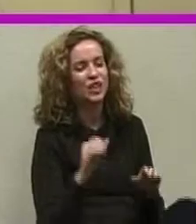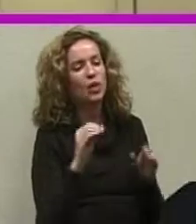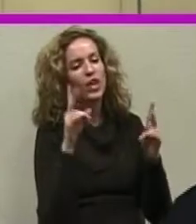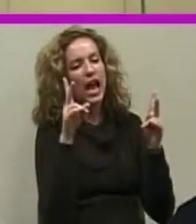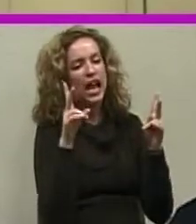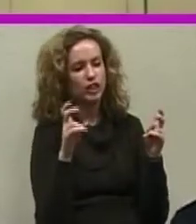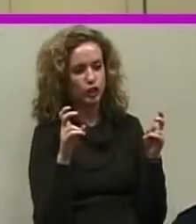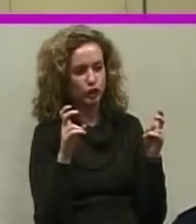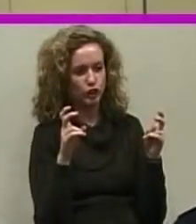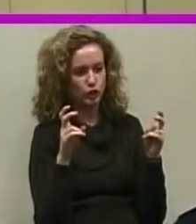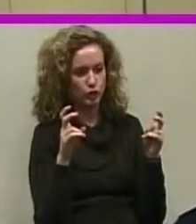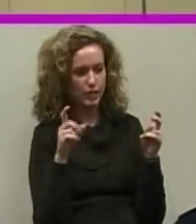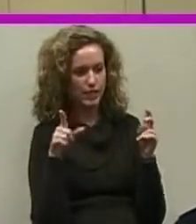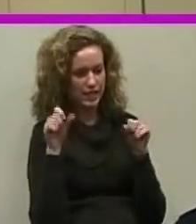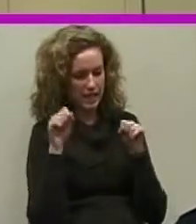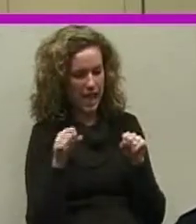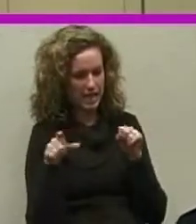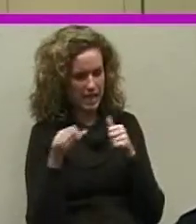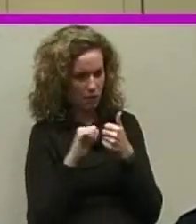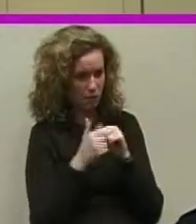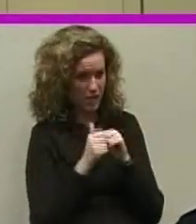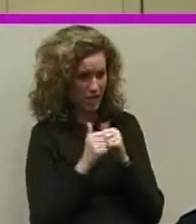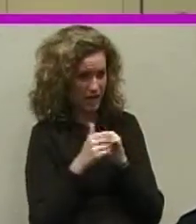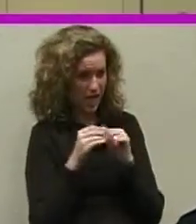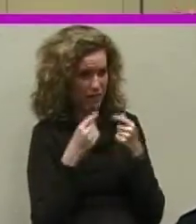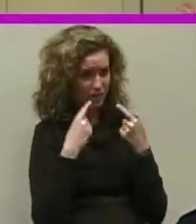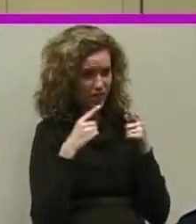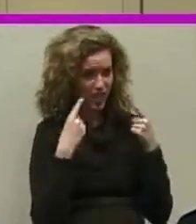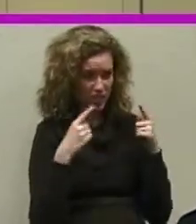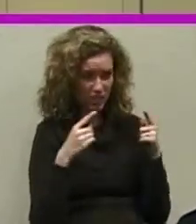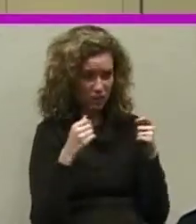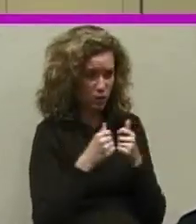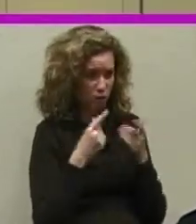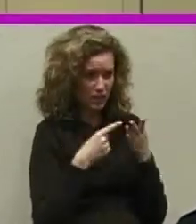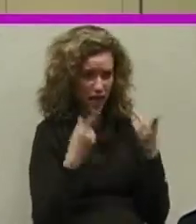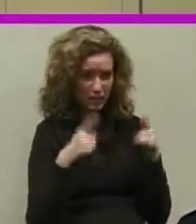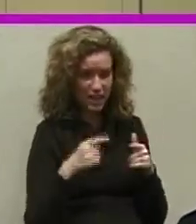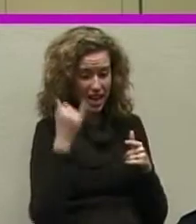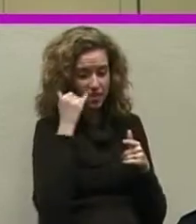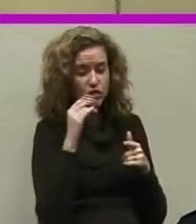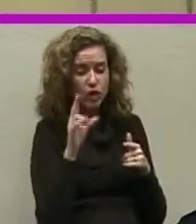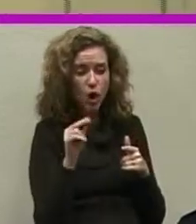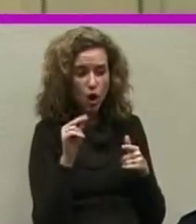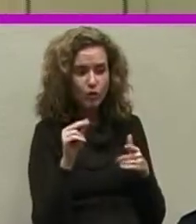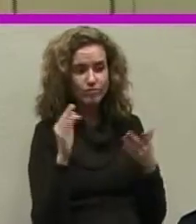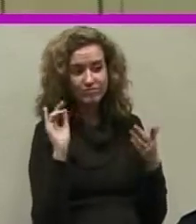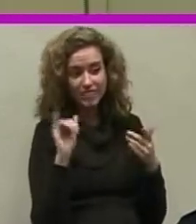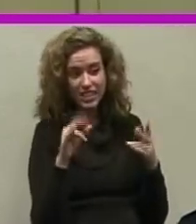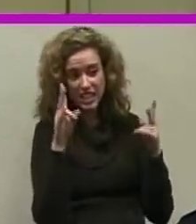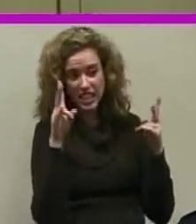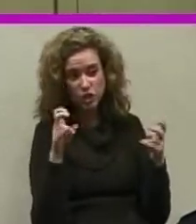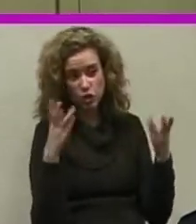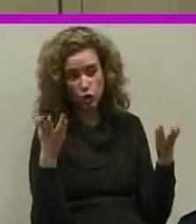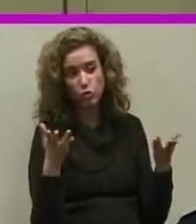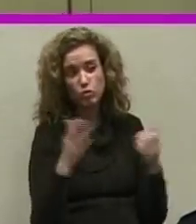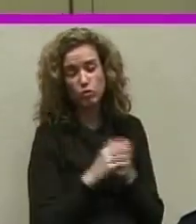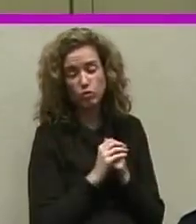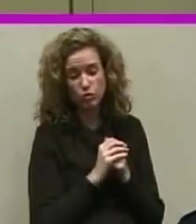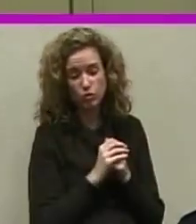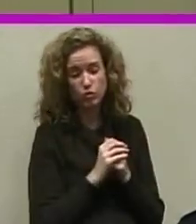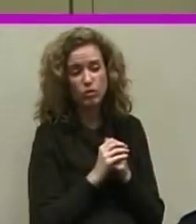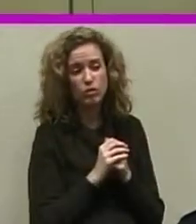in terms of can he compete and can he be effective in terms of what's going on? If I can't, then again that's an issue. I've got to make sure that I've got a chance for him to get a seat on the bus.